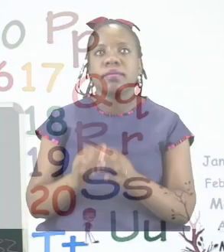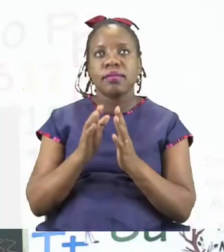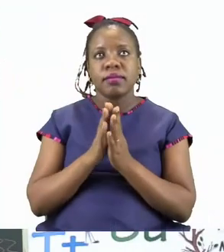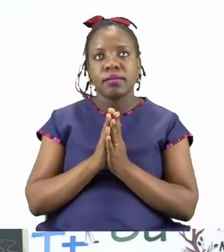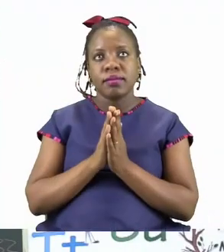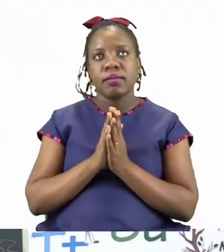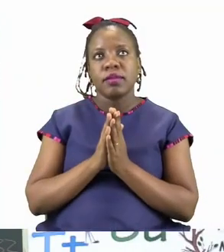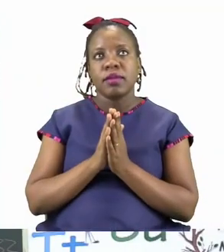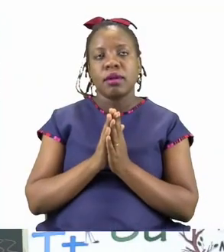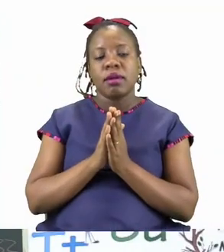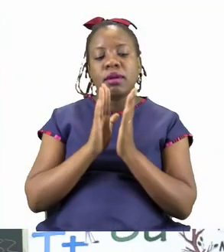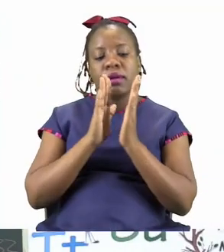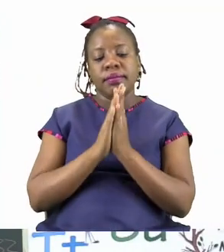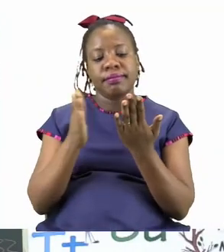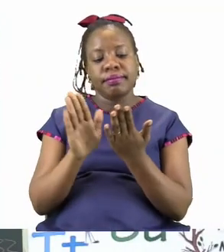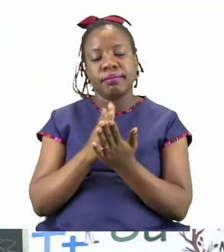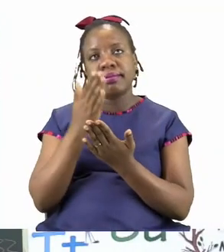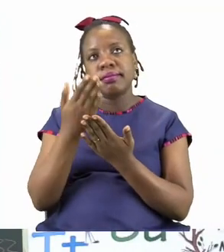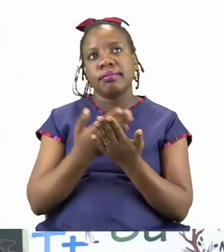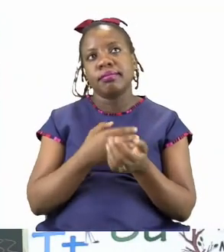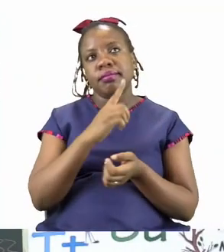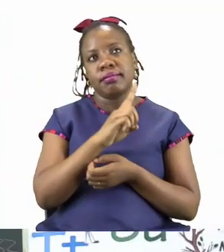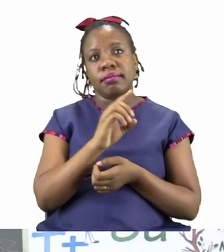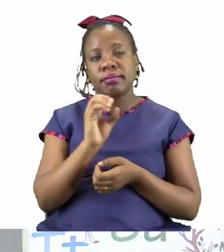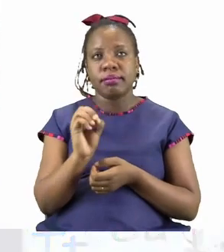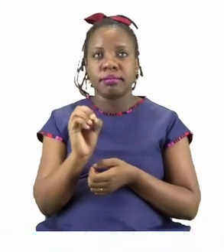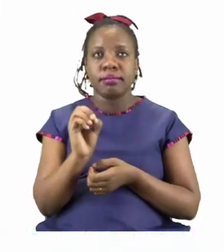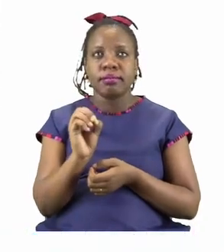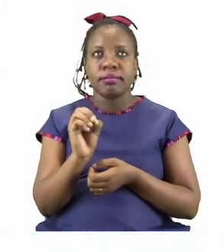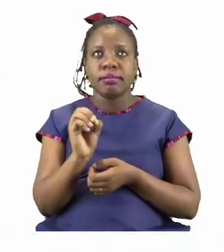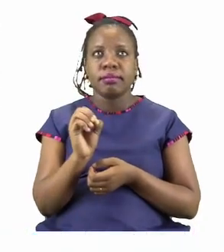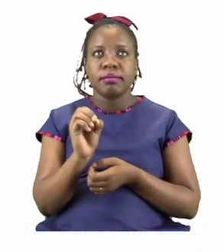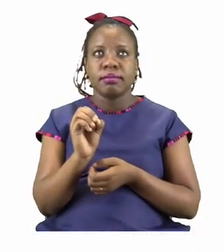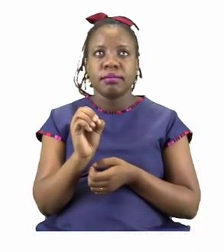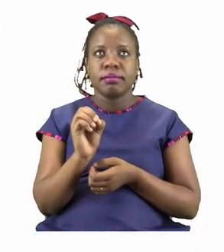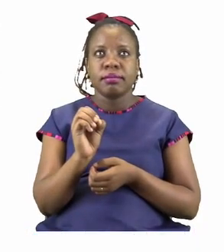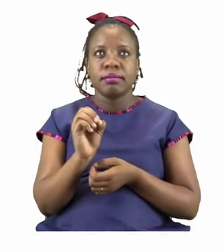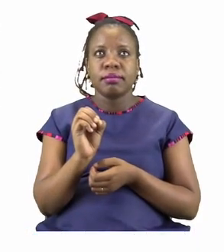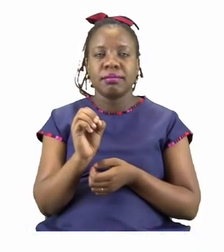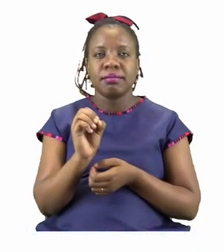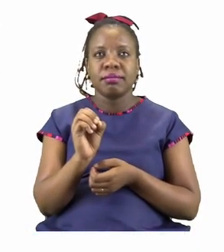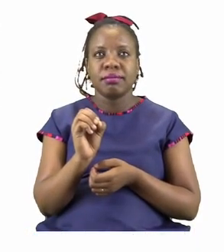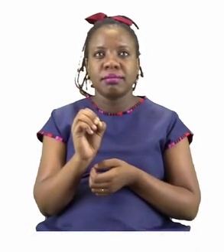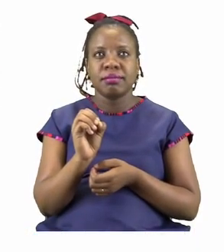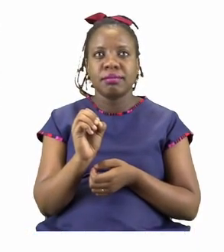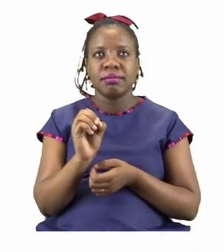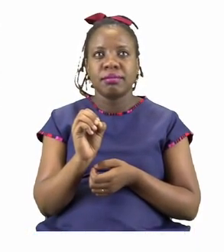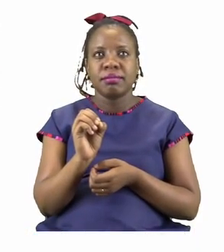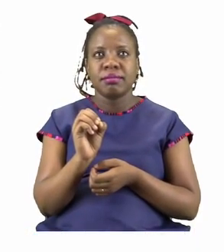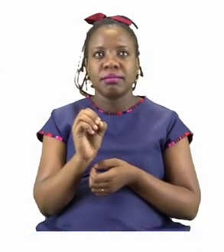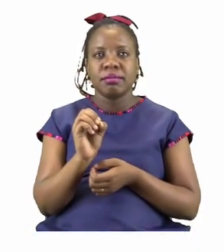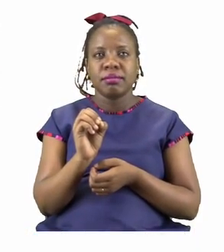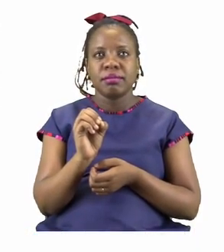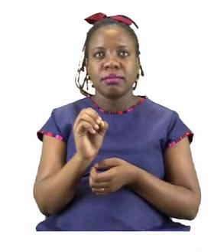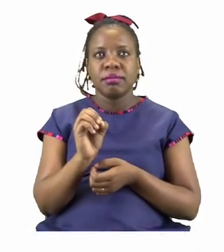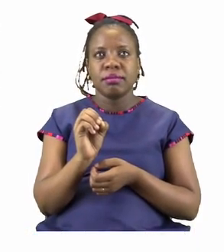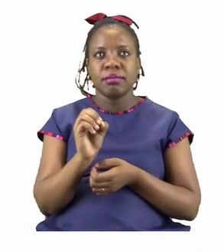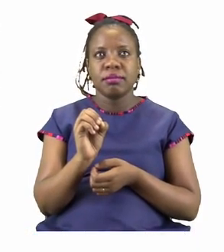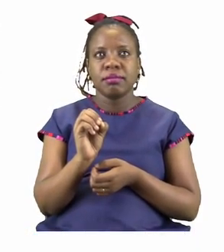Let's start this part of our lesson on page 10. Now here we are doing